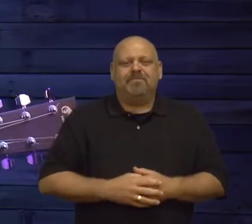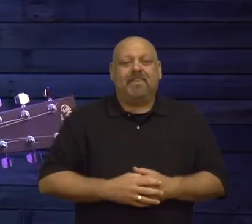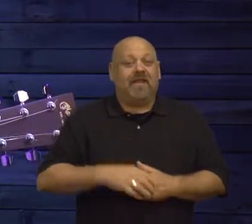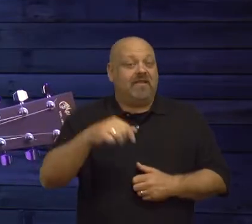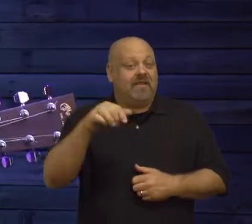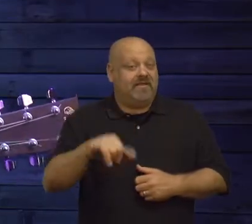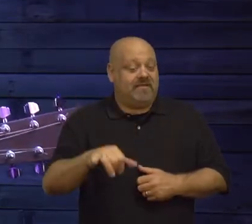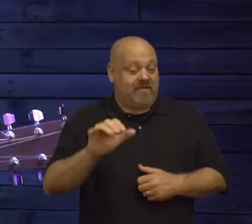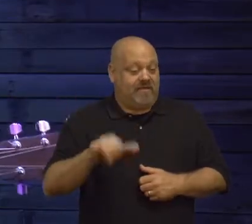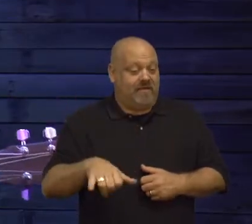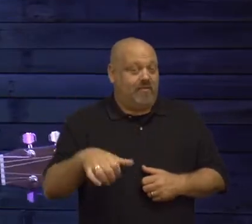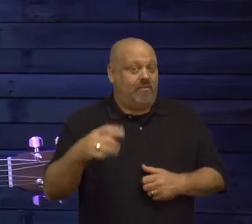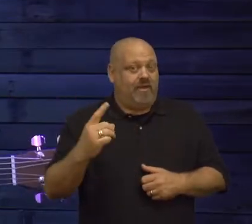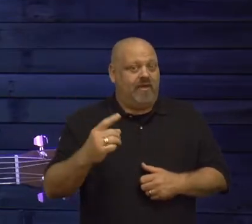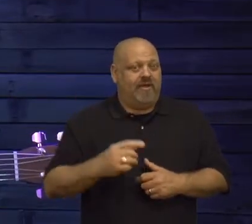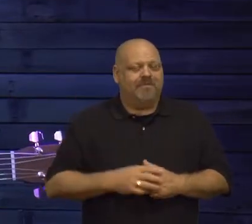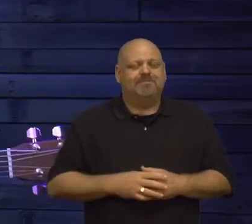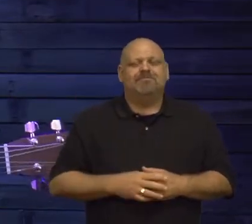This is one that